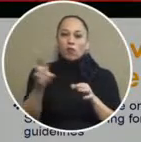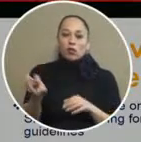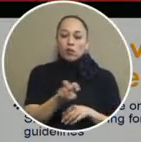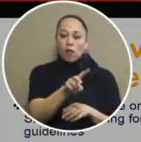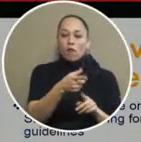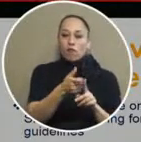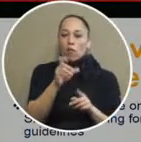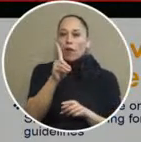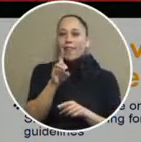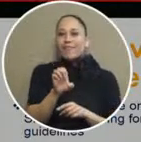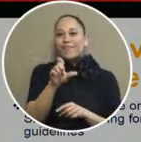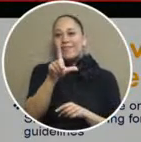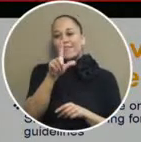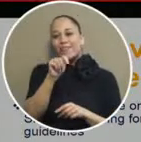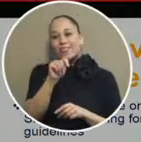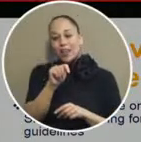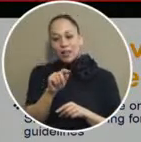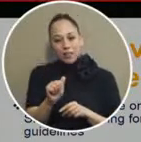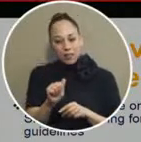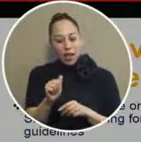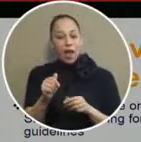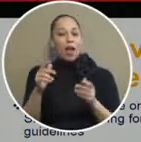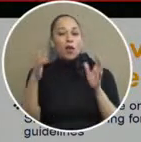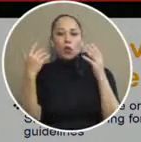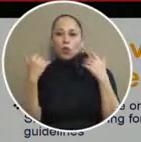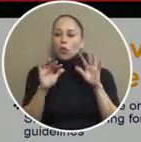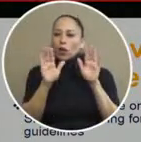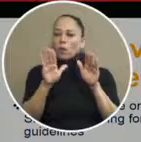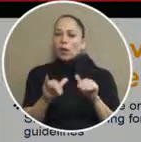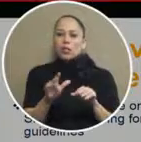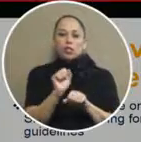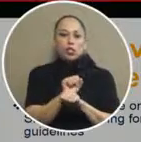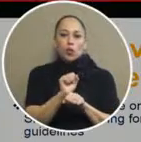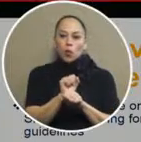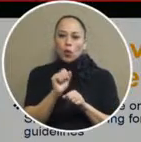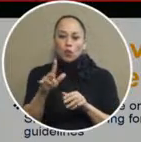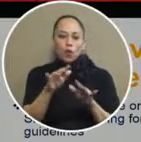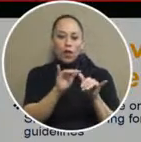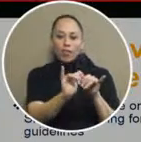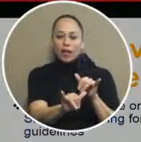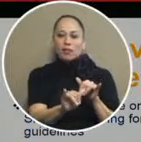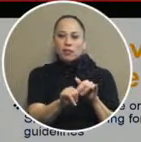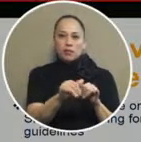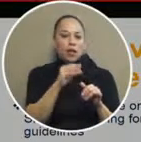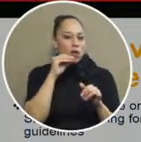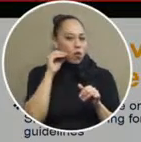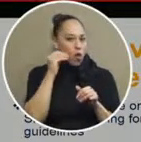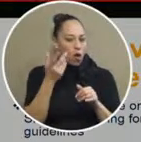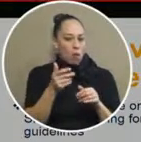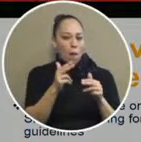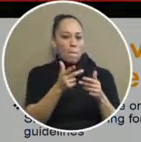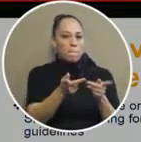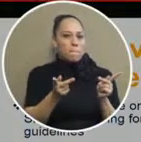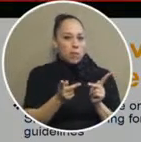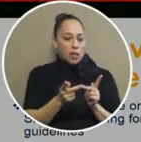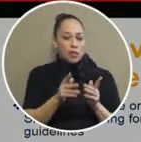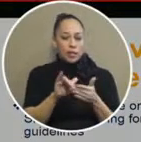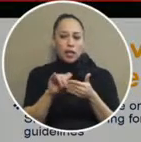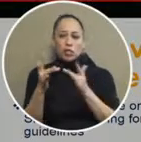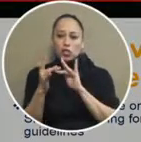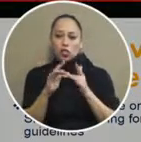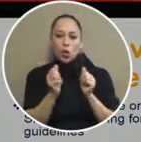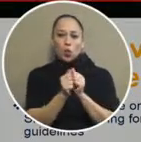Delta site and to and from testing and quarantine facilities. This is something that we have worked with a network